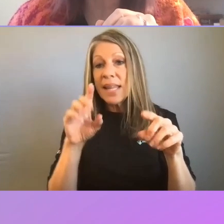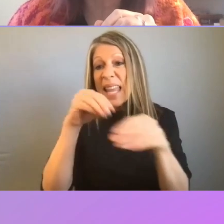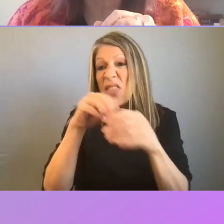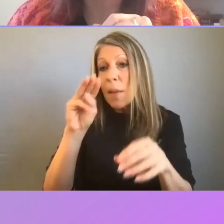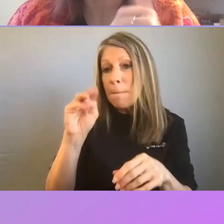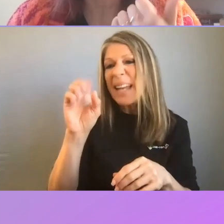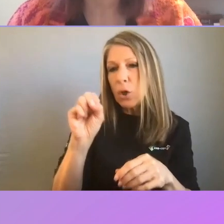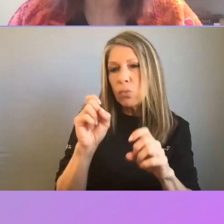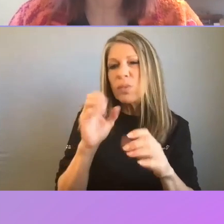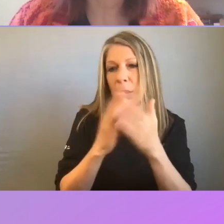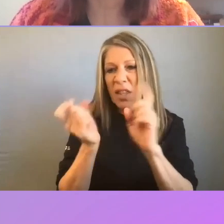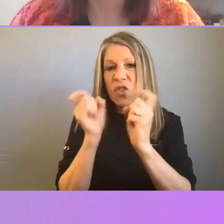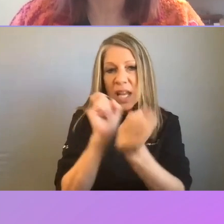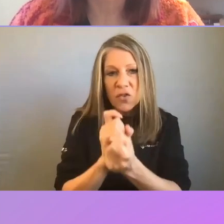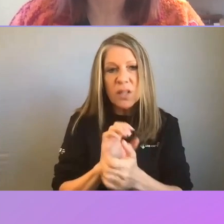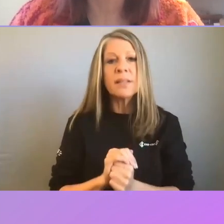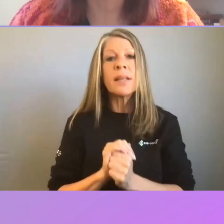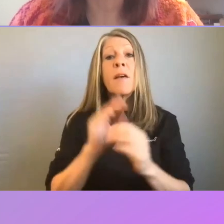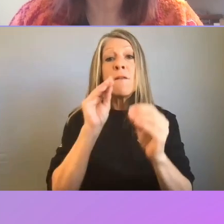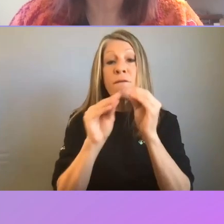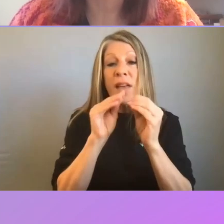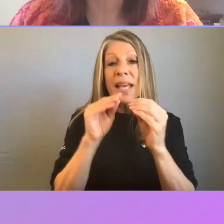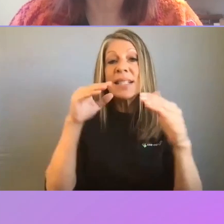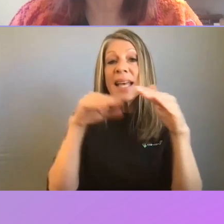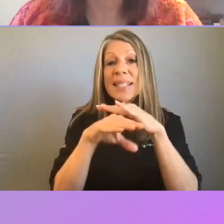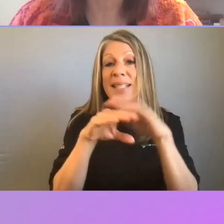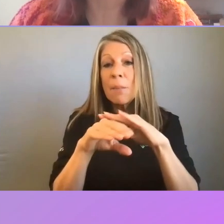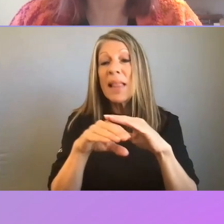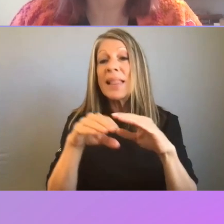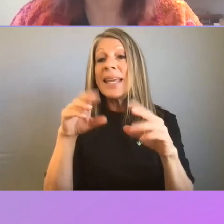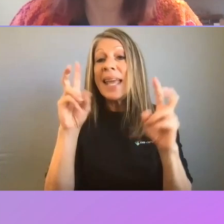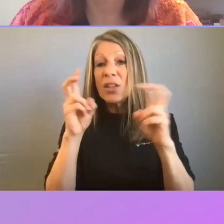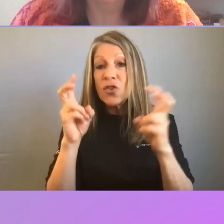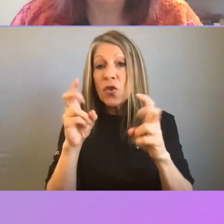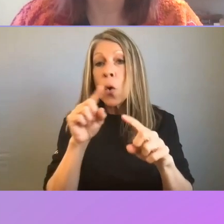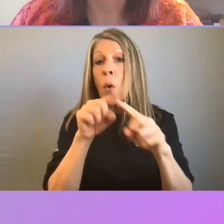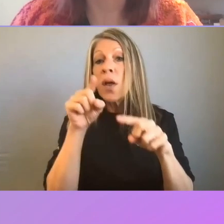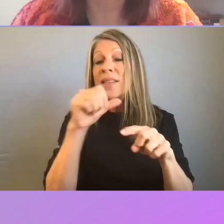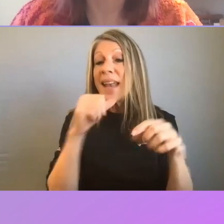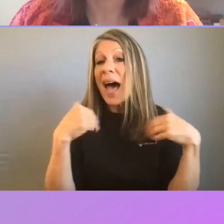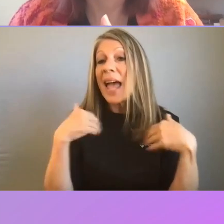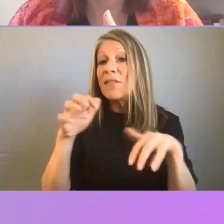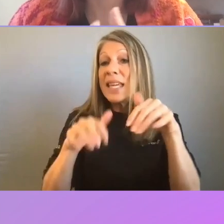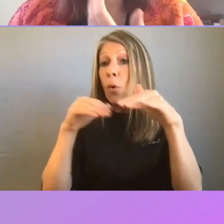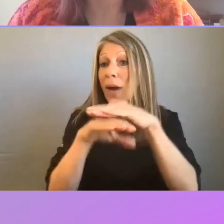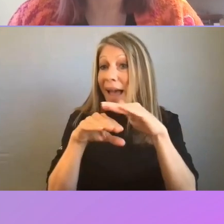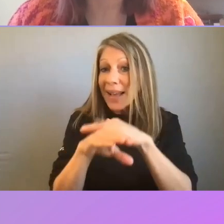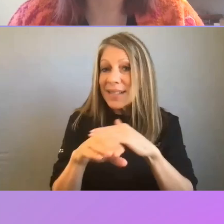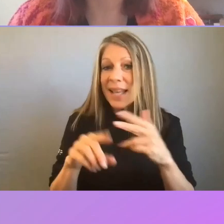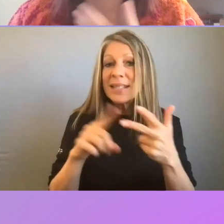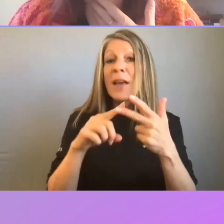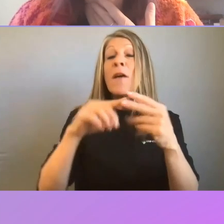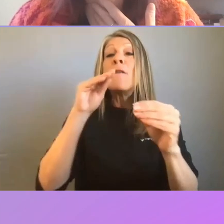More specifically, fixed an accessibility issue where the chat pod default text did not have keyboard access. Fixed